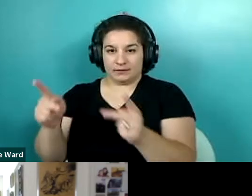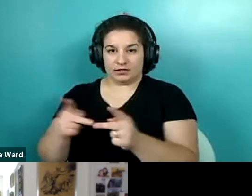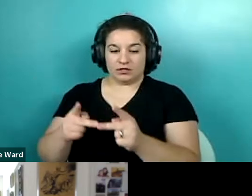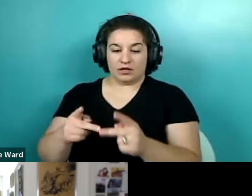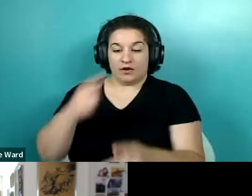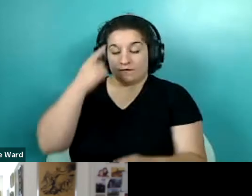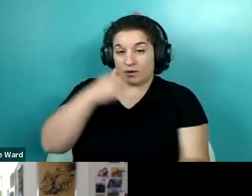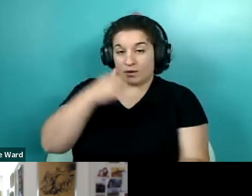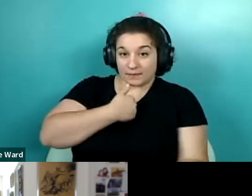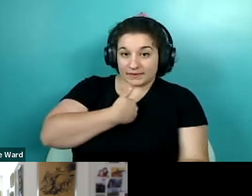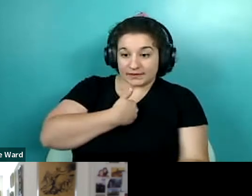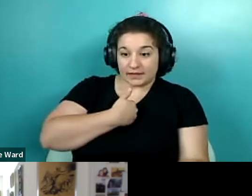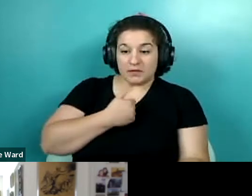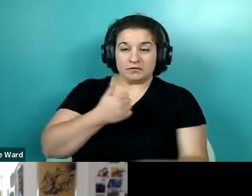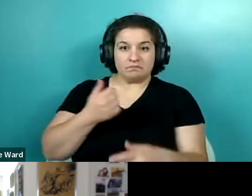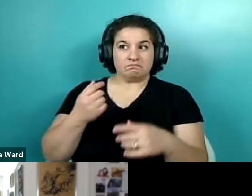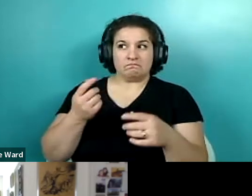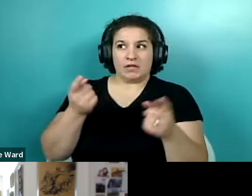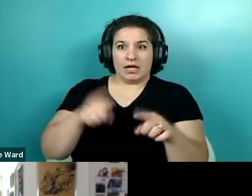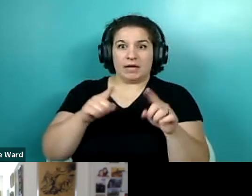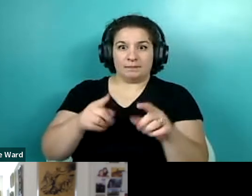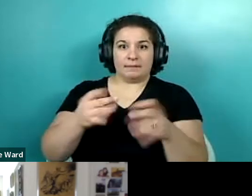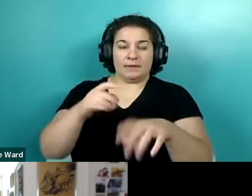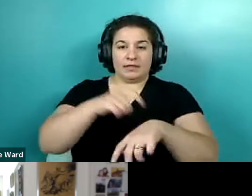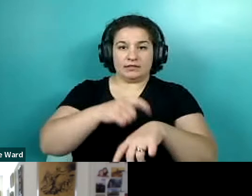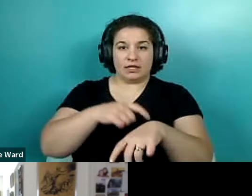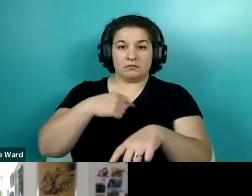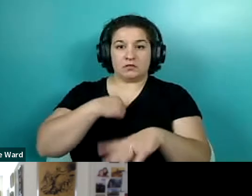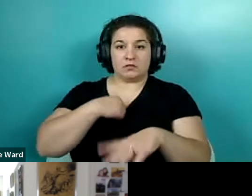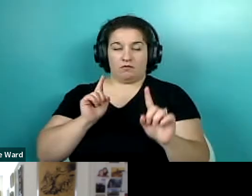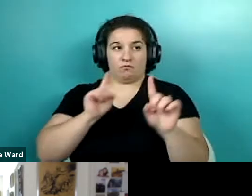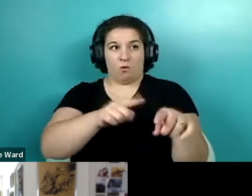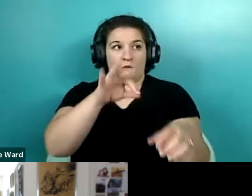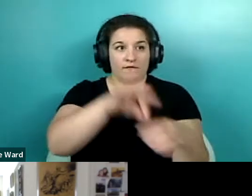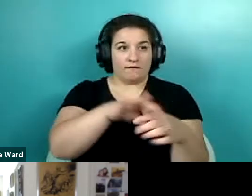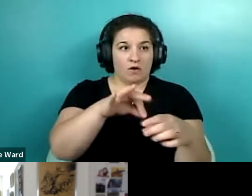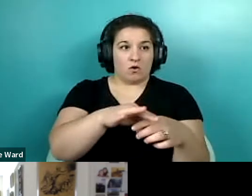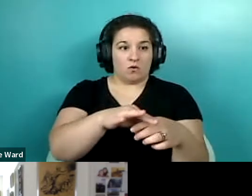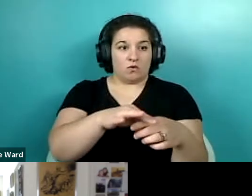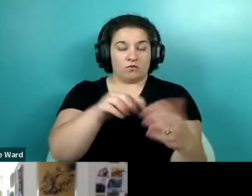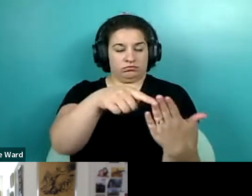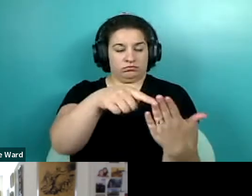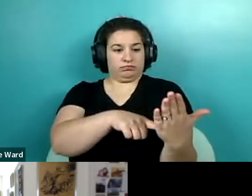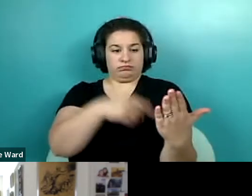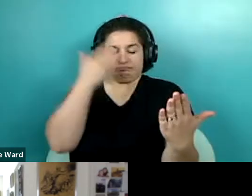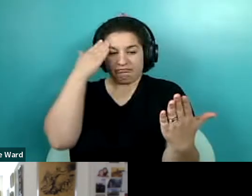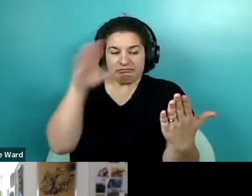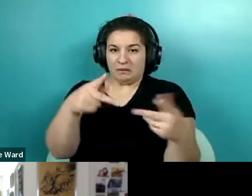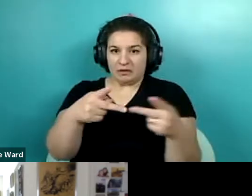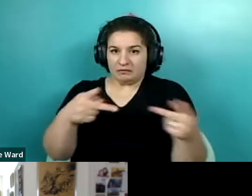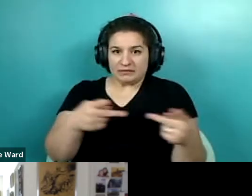when I've gone into the voting booth and I don't really know the positions that someone has. When I lived